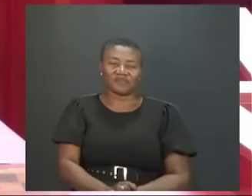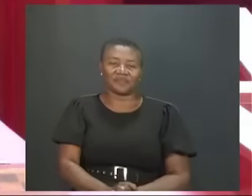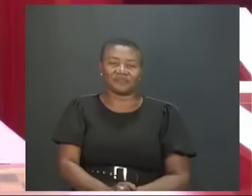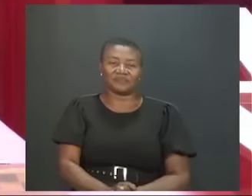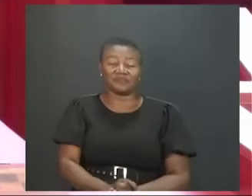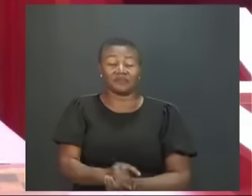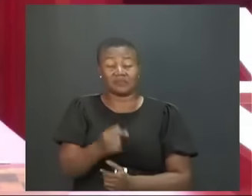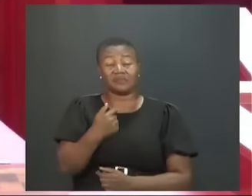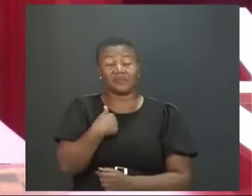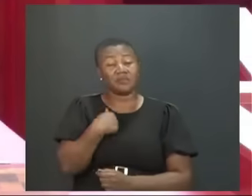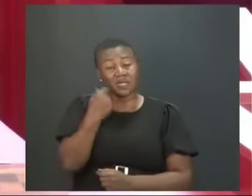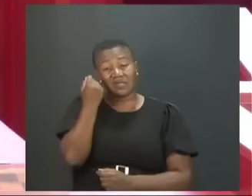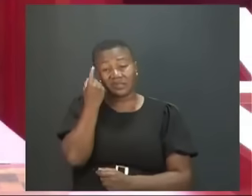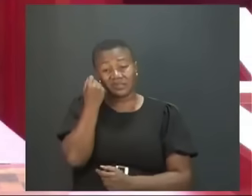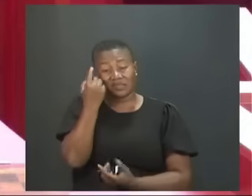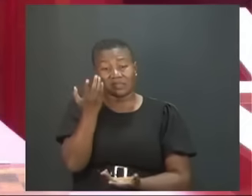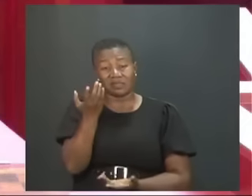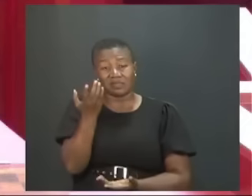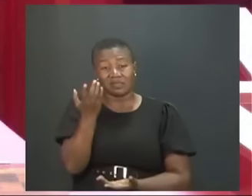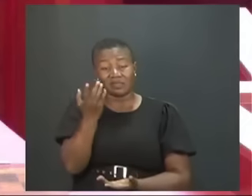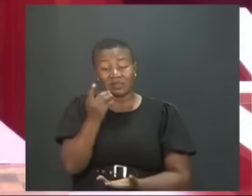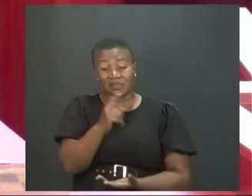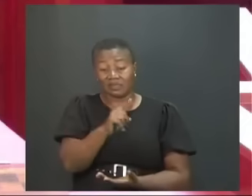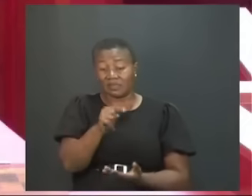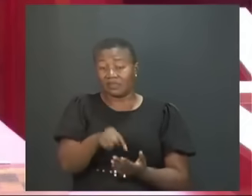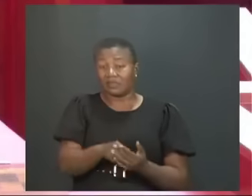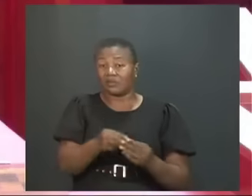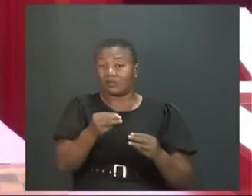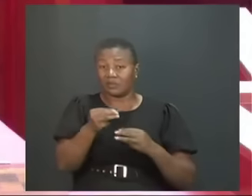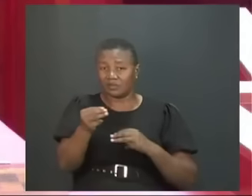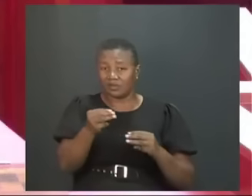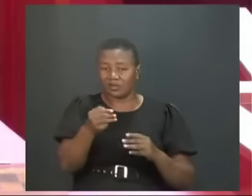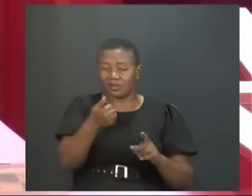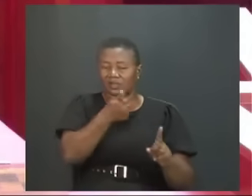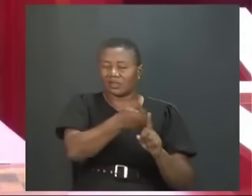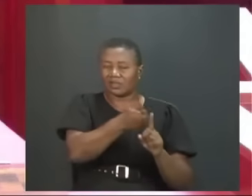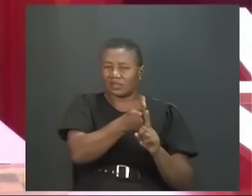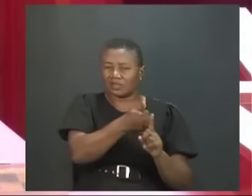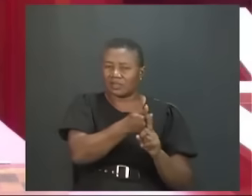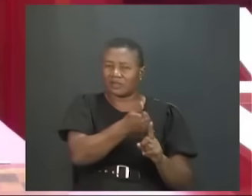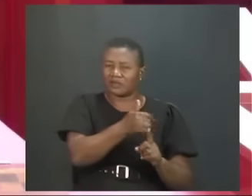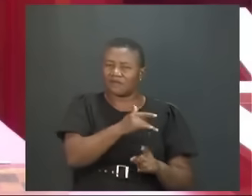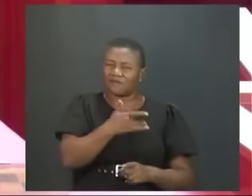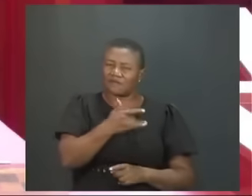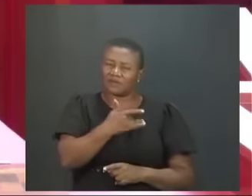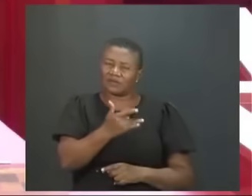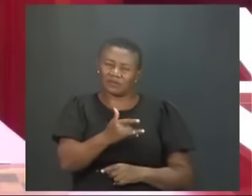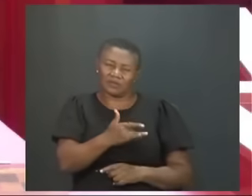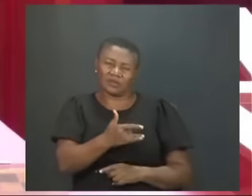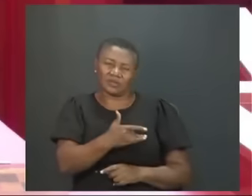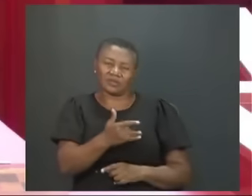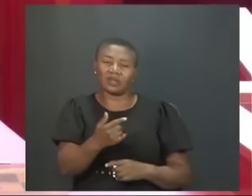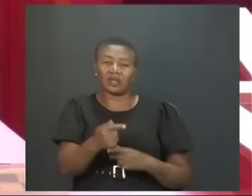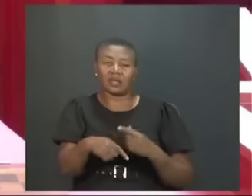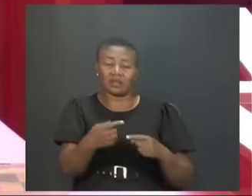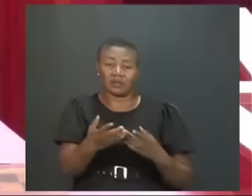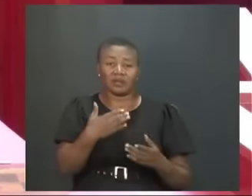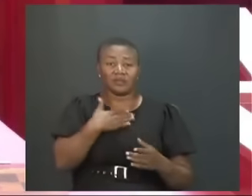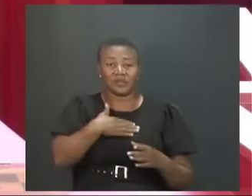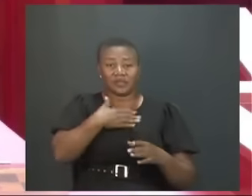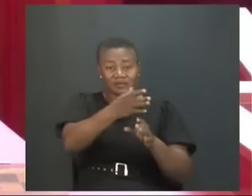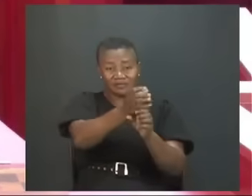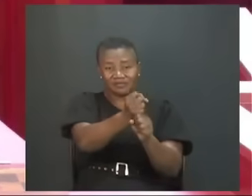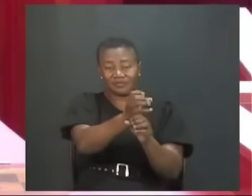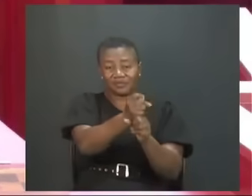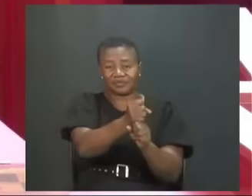I can understand that this is a matter that he is personally very passionate about. Majority Leader, conclude.